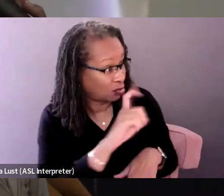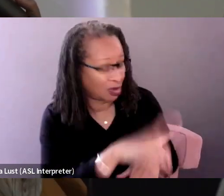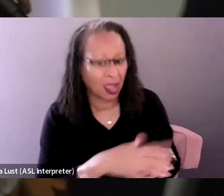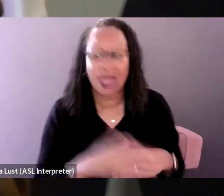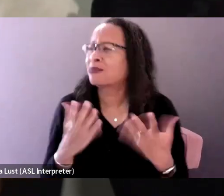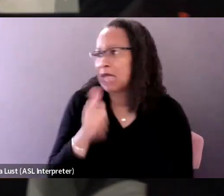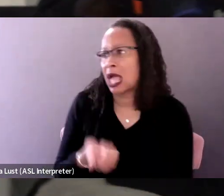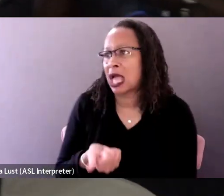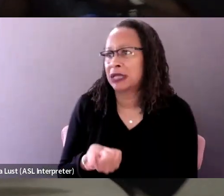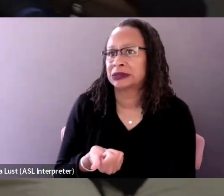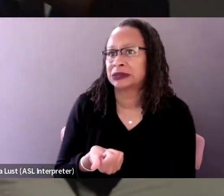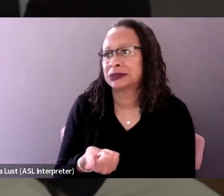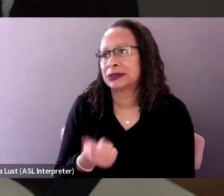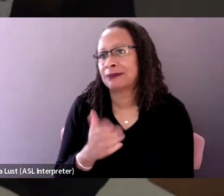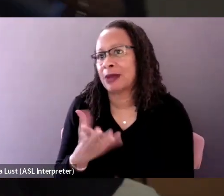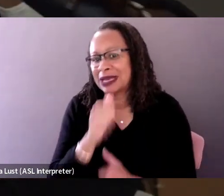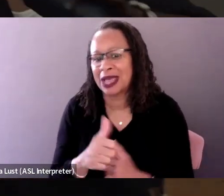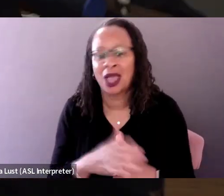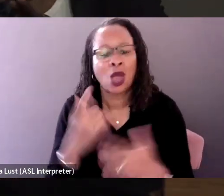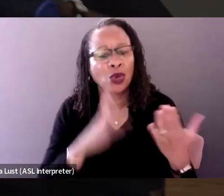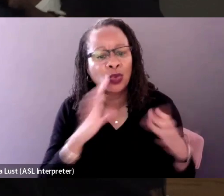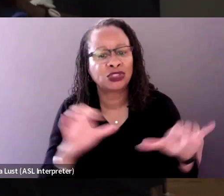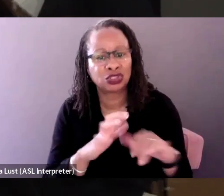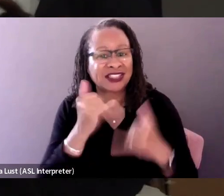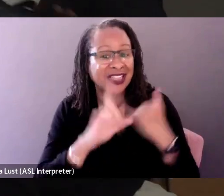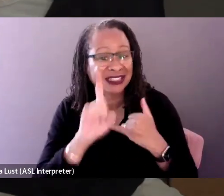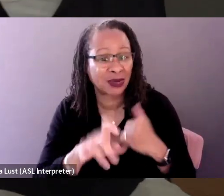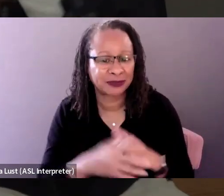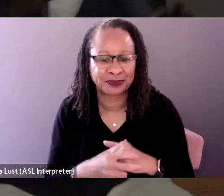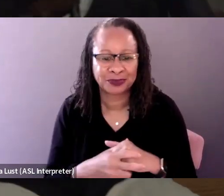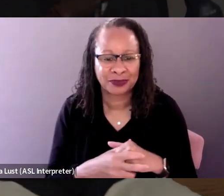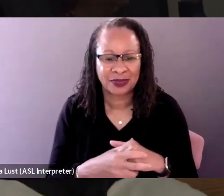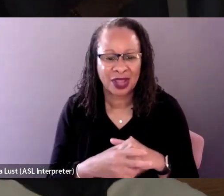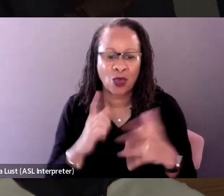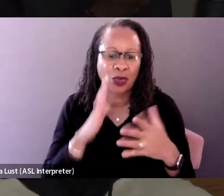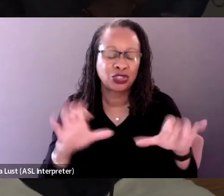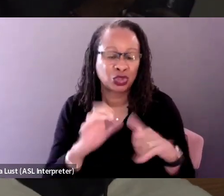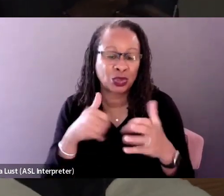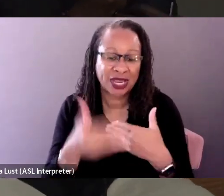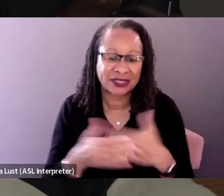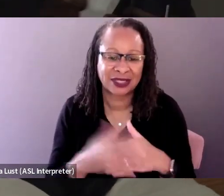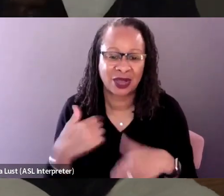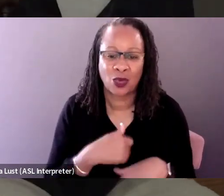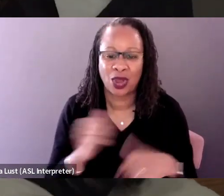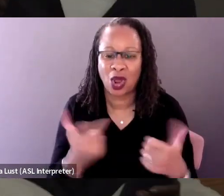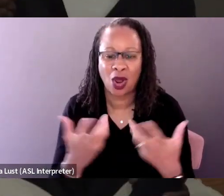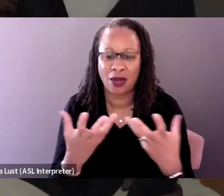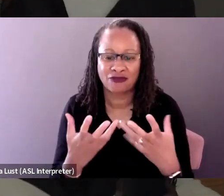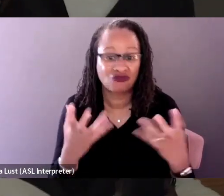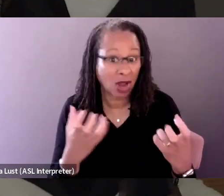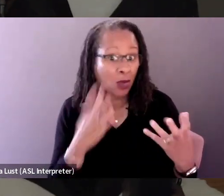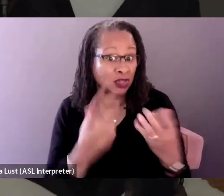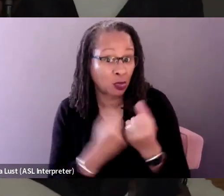all right. What are you gonna do? That's the last thing. What are y'all doing next? Because we all know we want to support that project, right? So we're gonna make